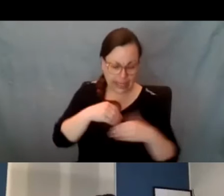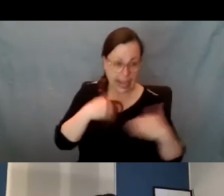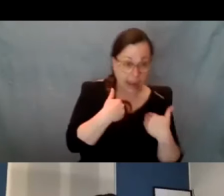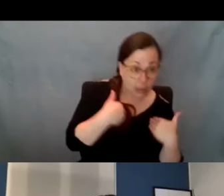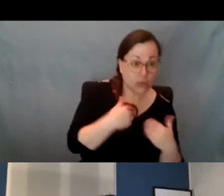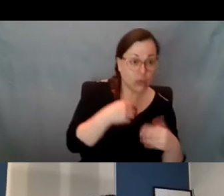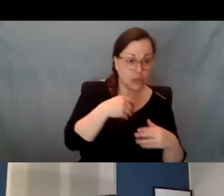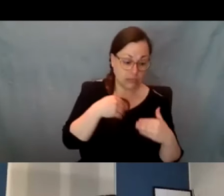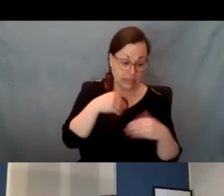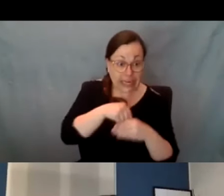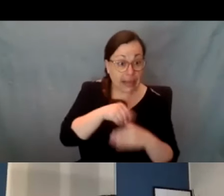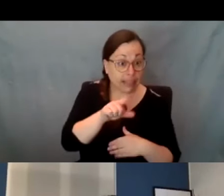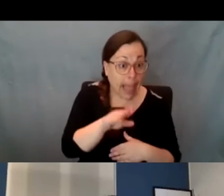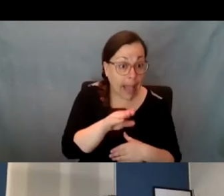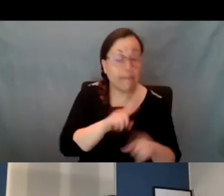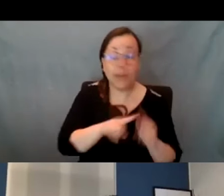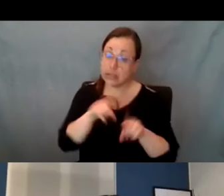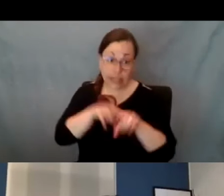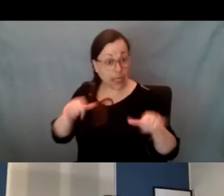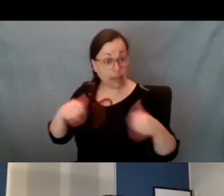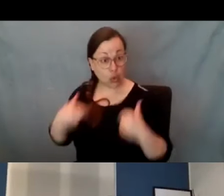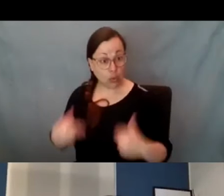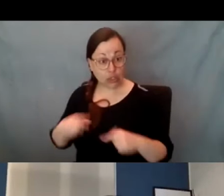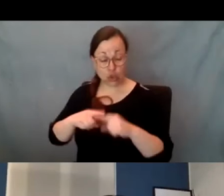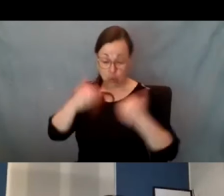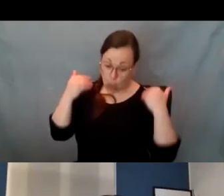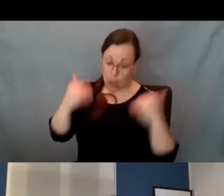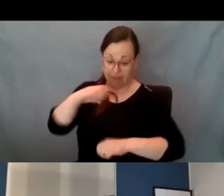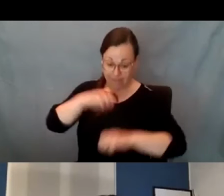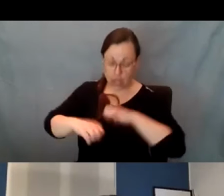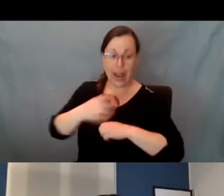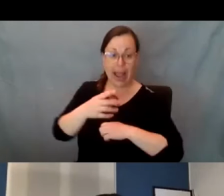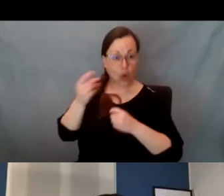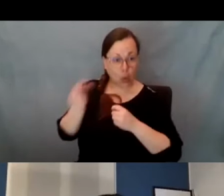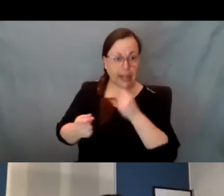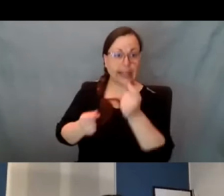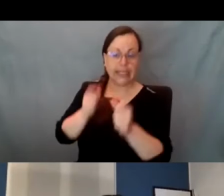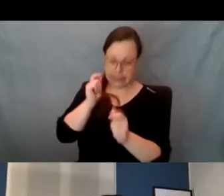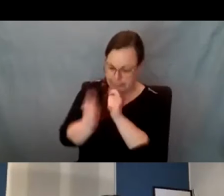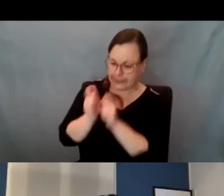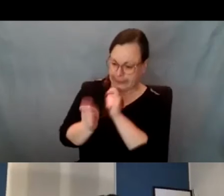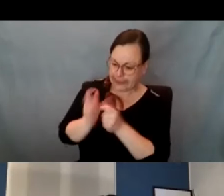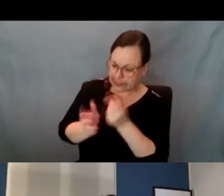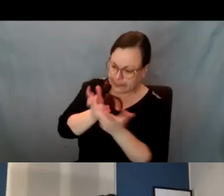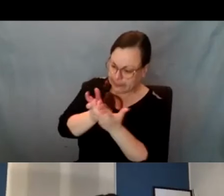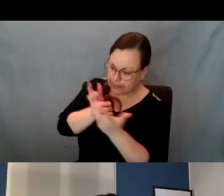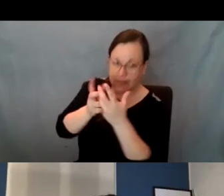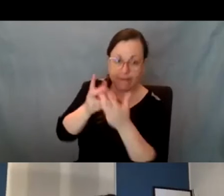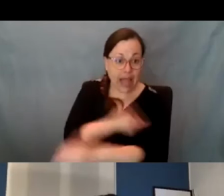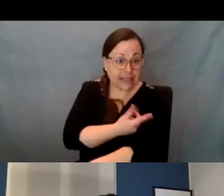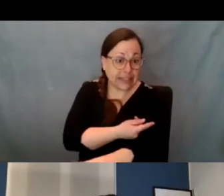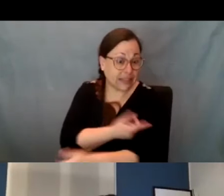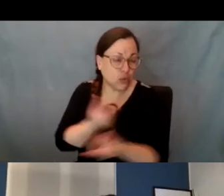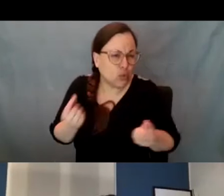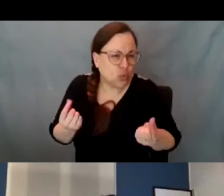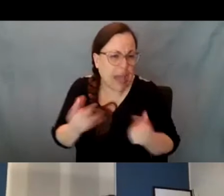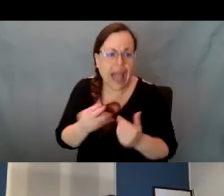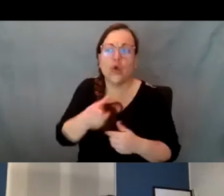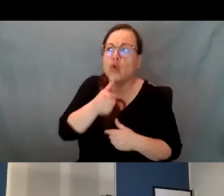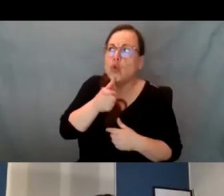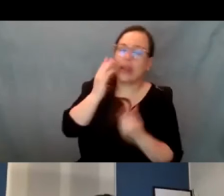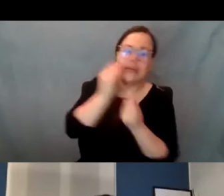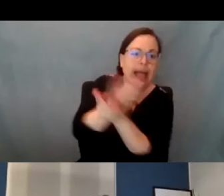also in humans, to evaluate and quickly switch the vaccines? So, and who is going to tell this to people?